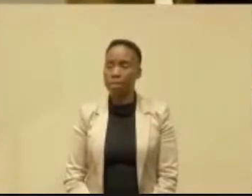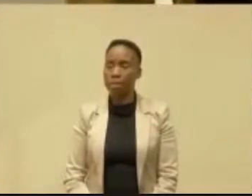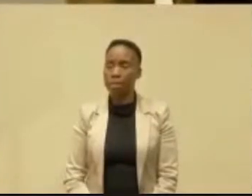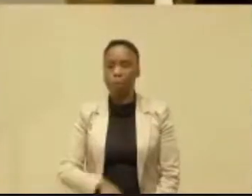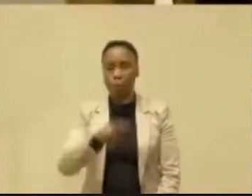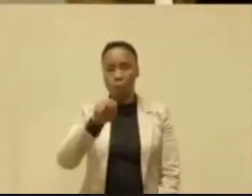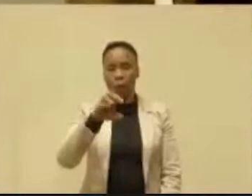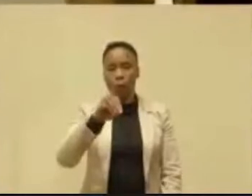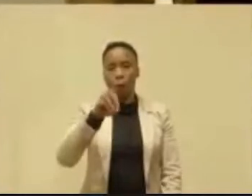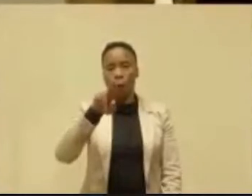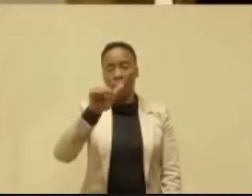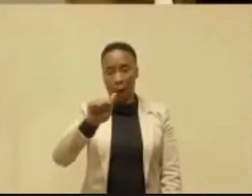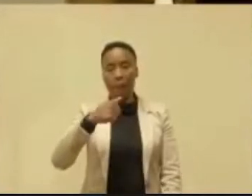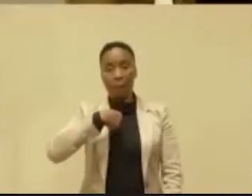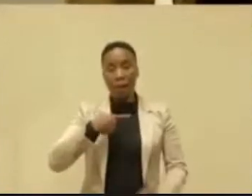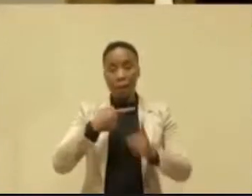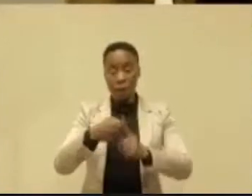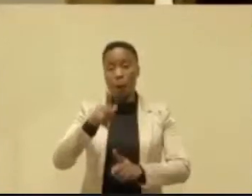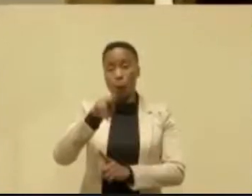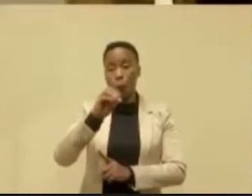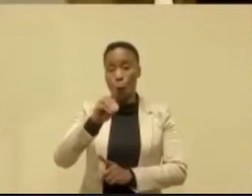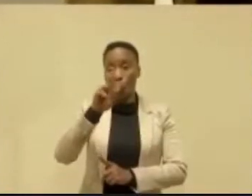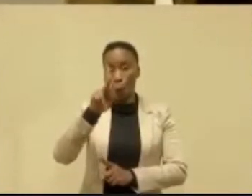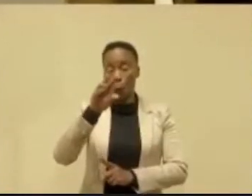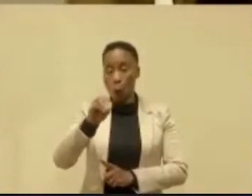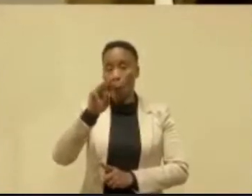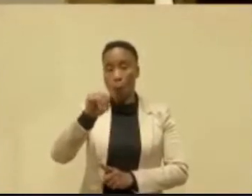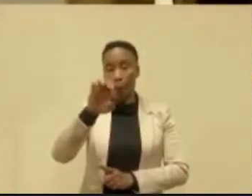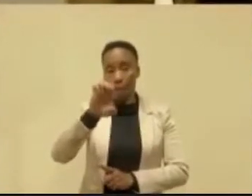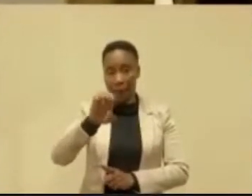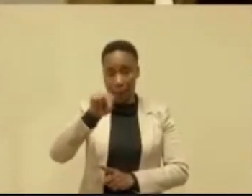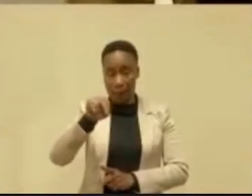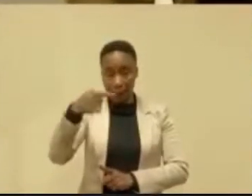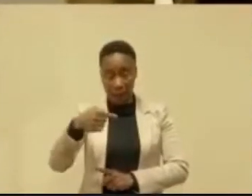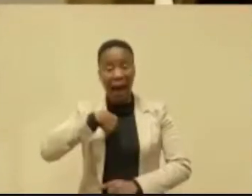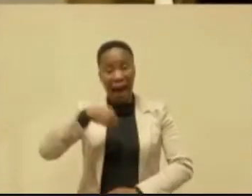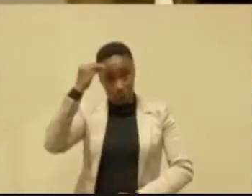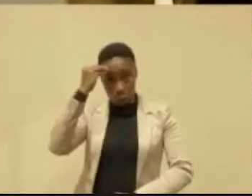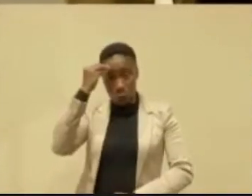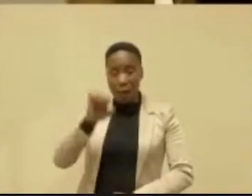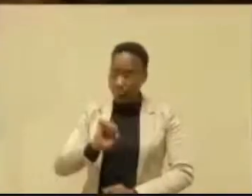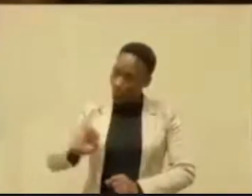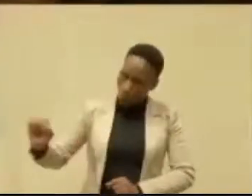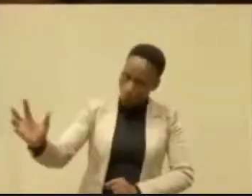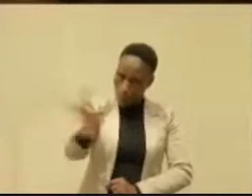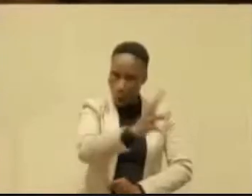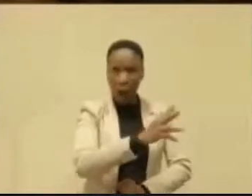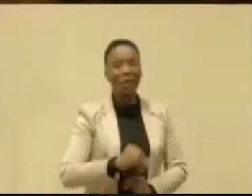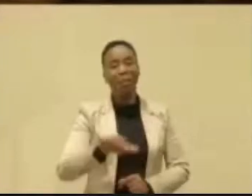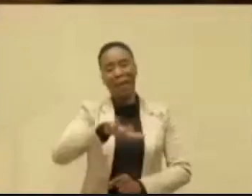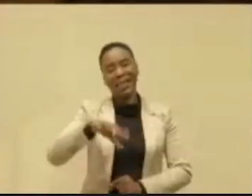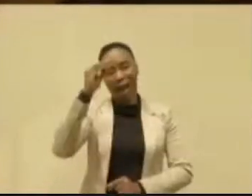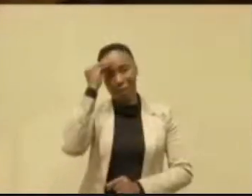i am from kokume so i know your area i know it's all of it